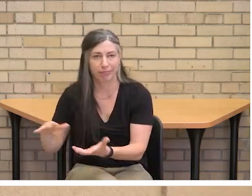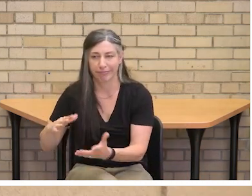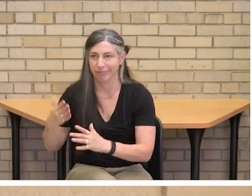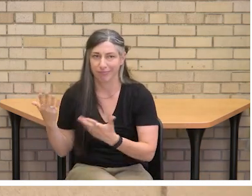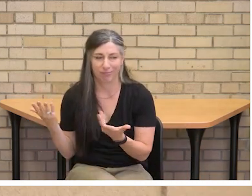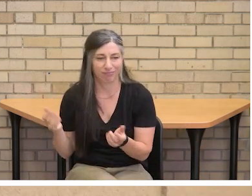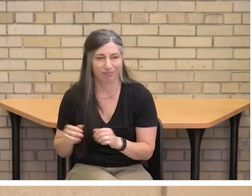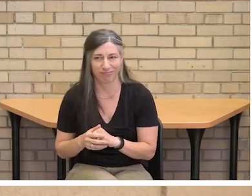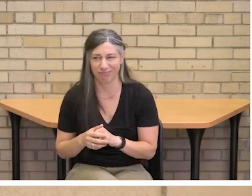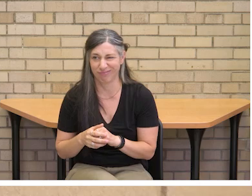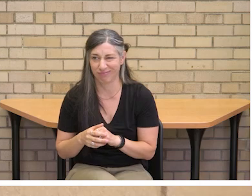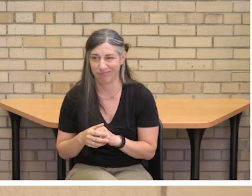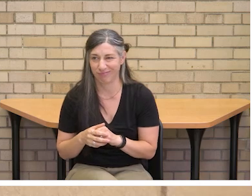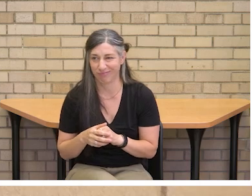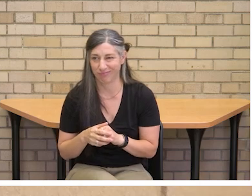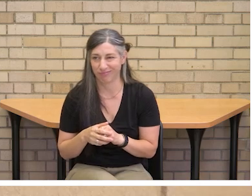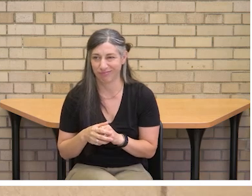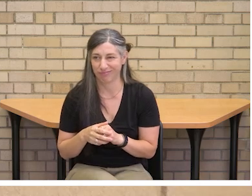that's,